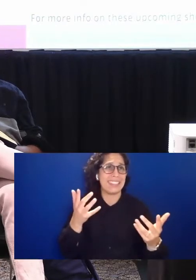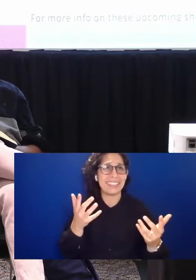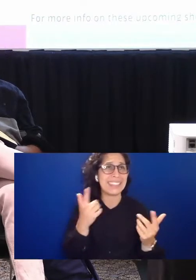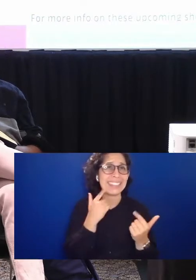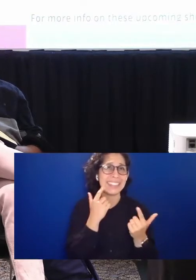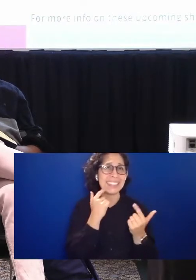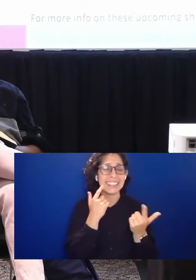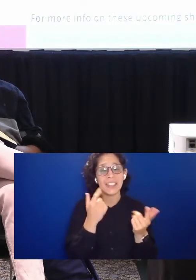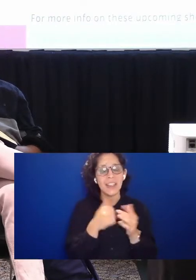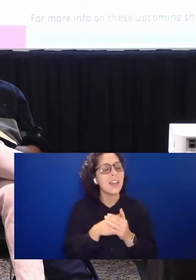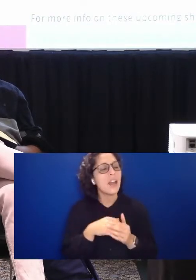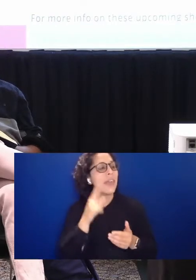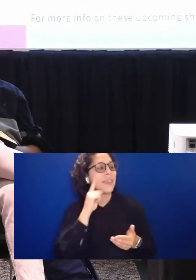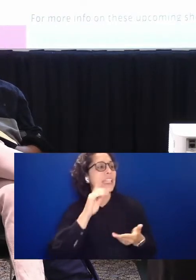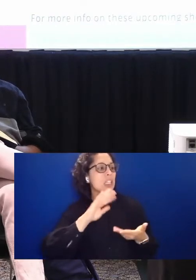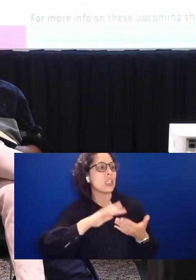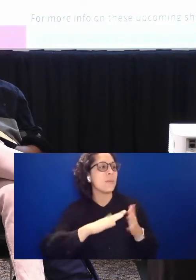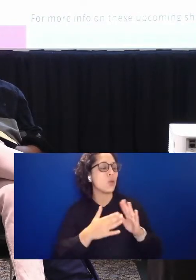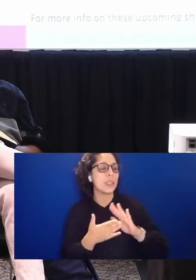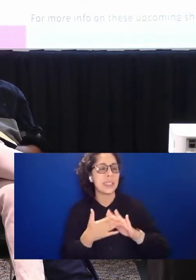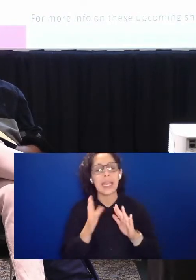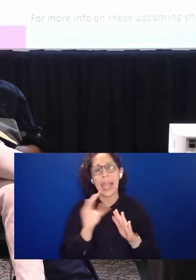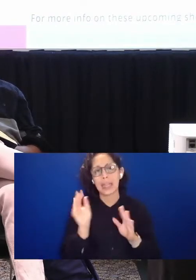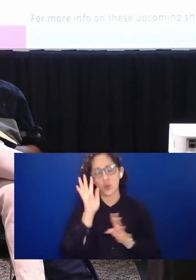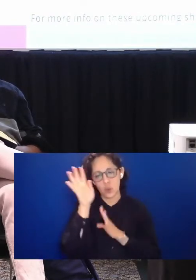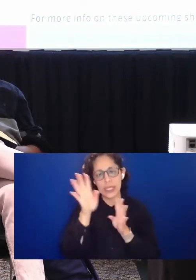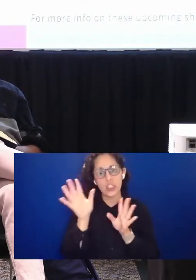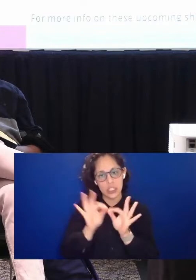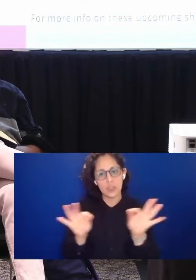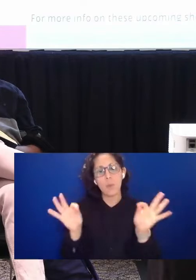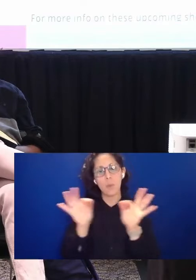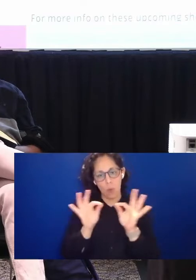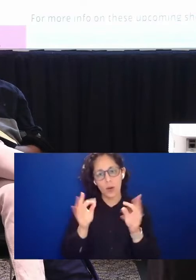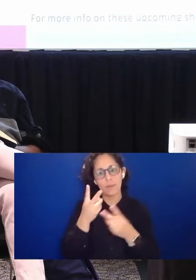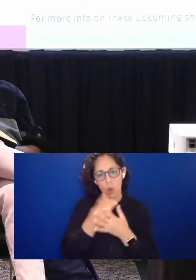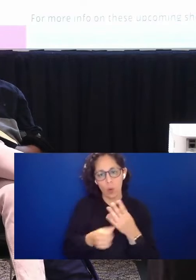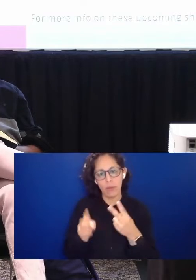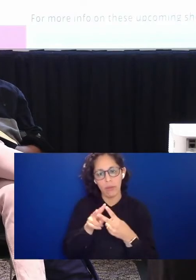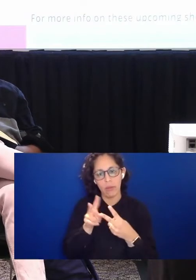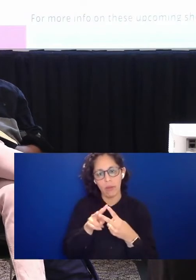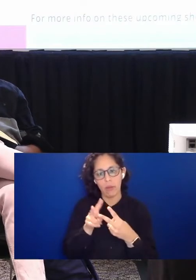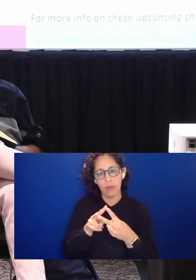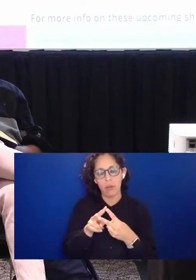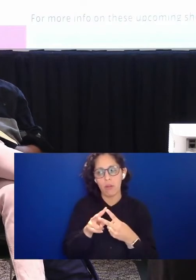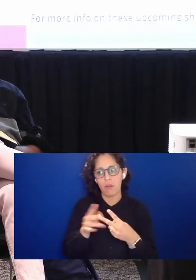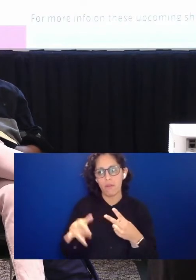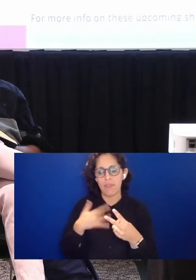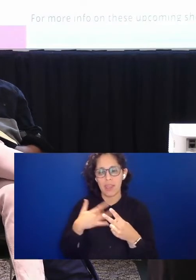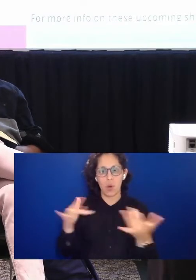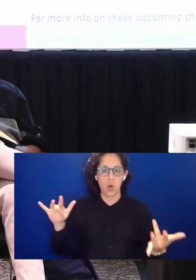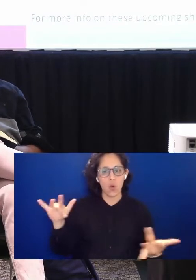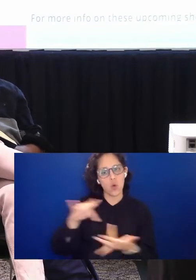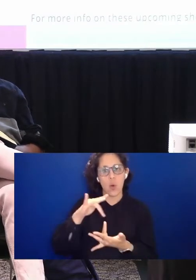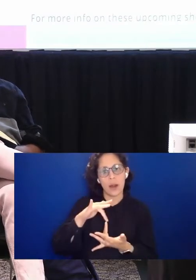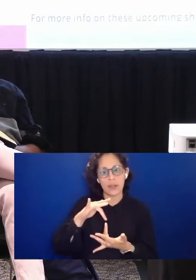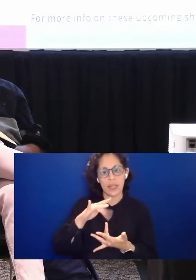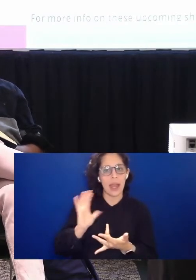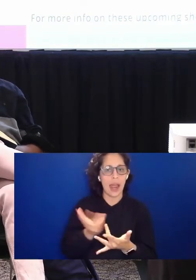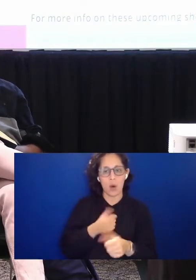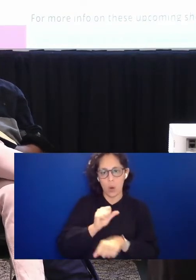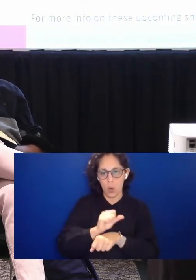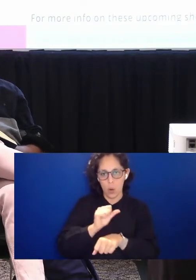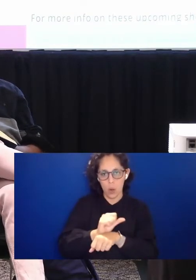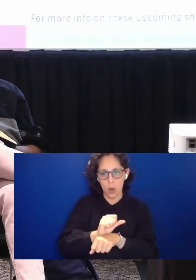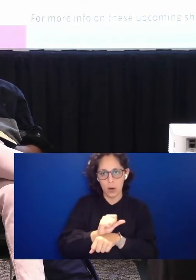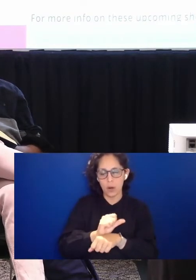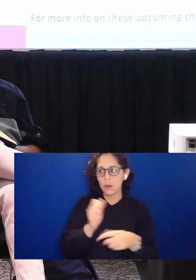I think community and creation is important. It's what can ground us in the work that we do and help us find how we want